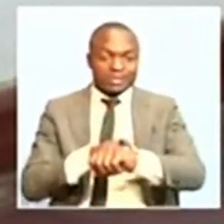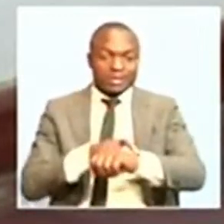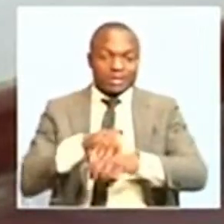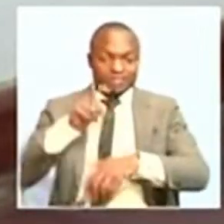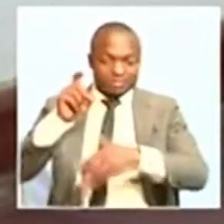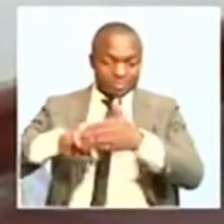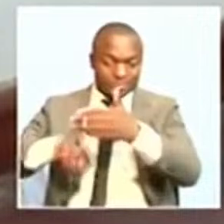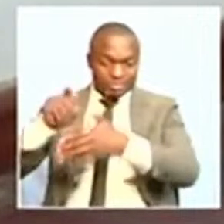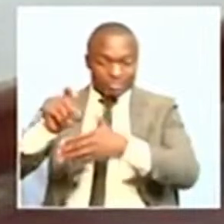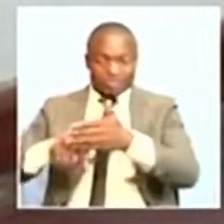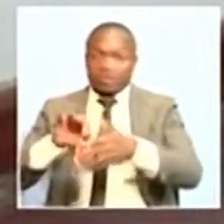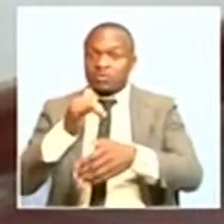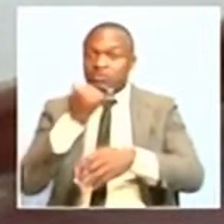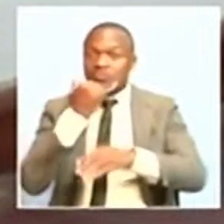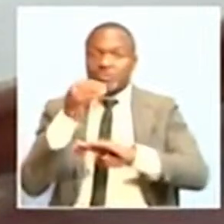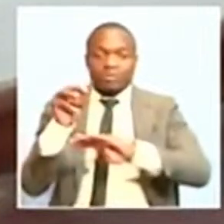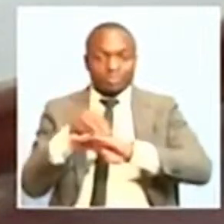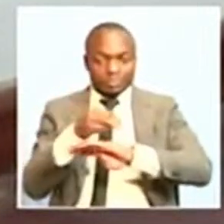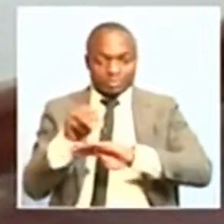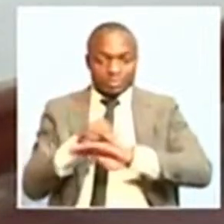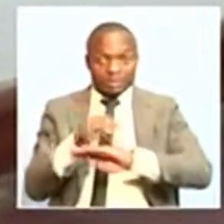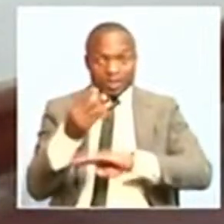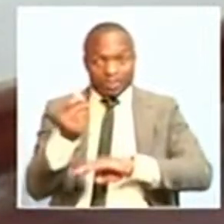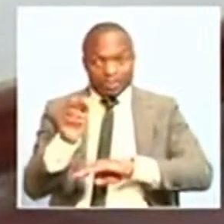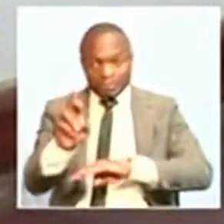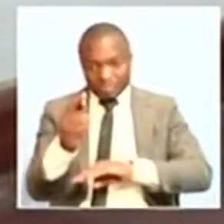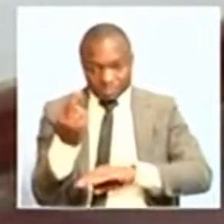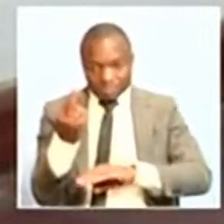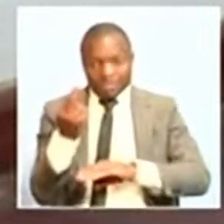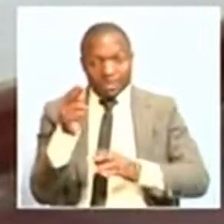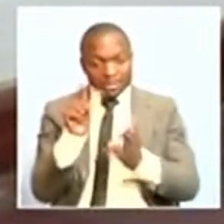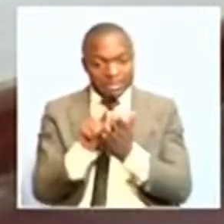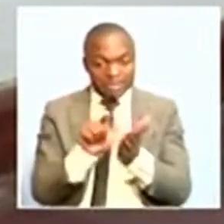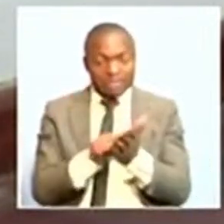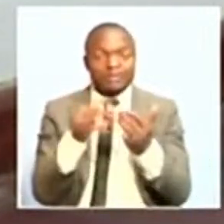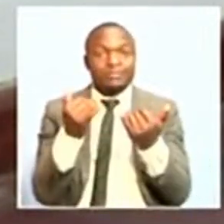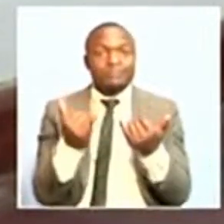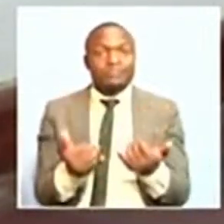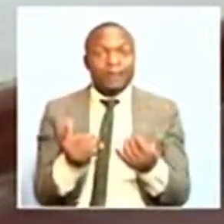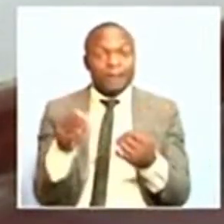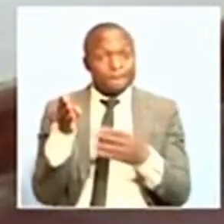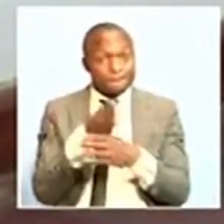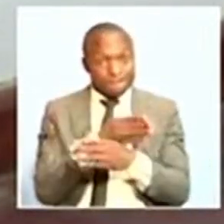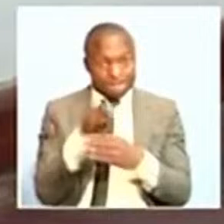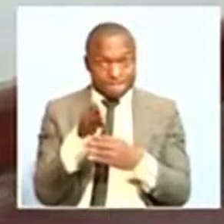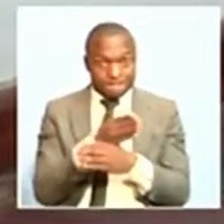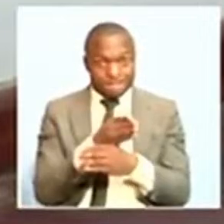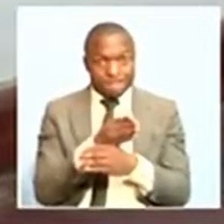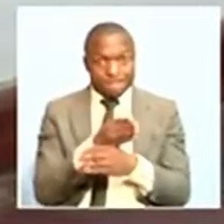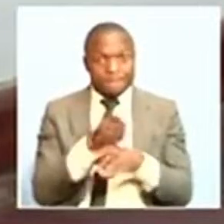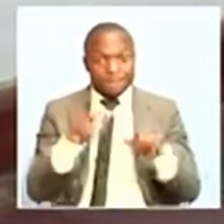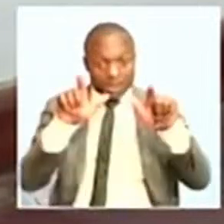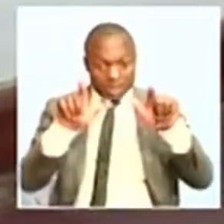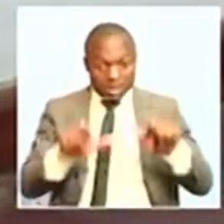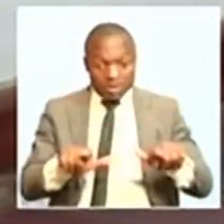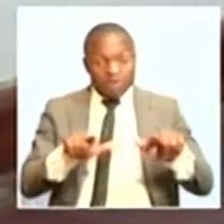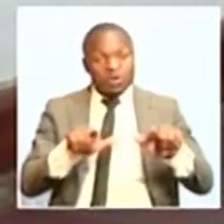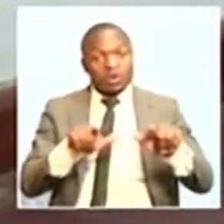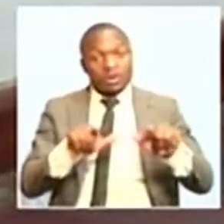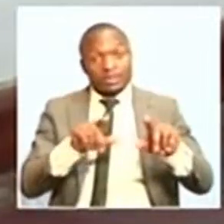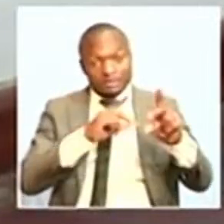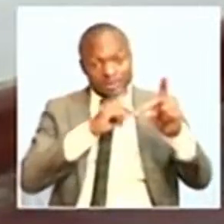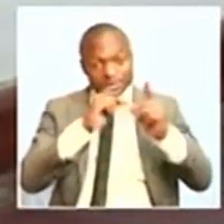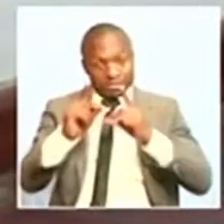to a miscalculation of the provisional income return. So as the law sits right now, when a business underestimates its provisional